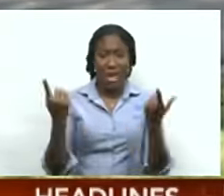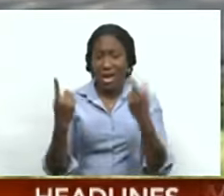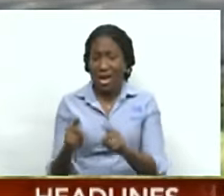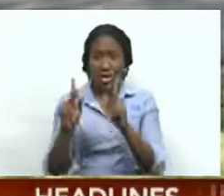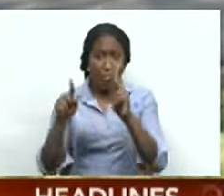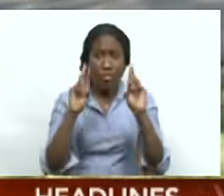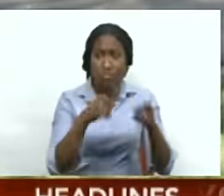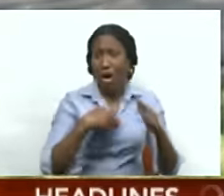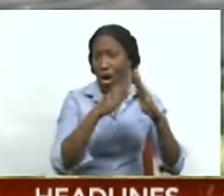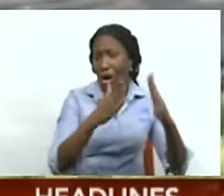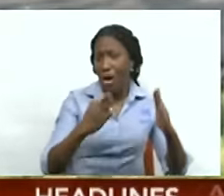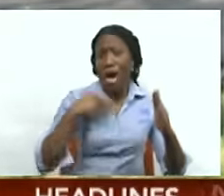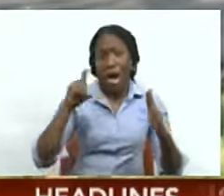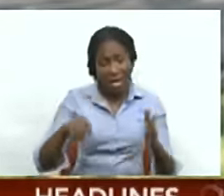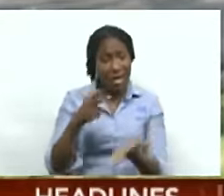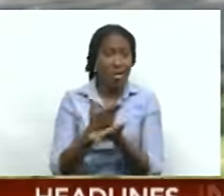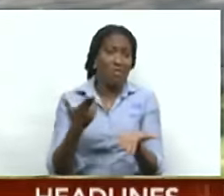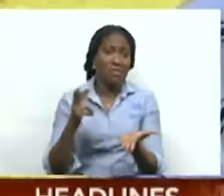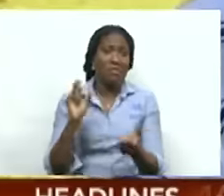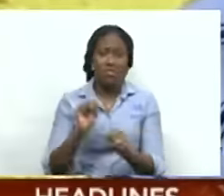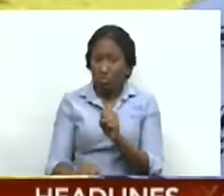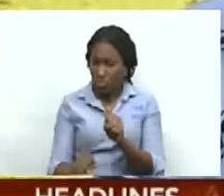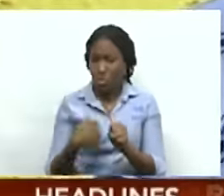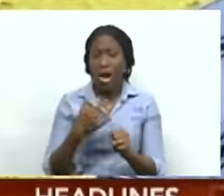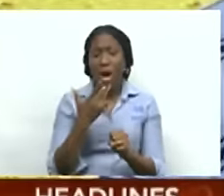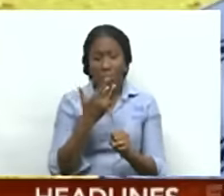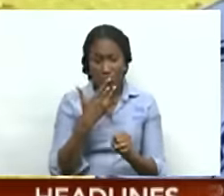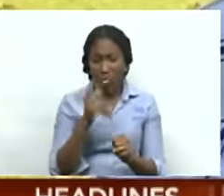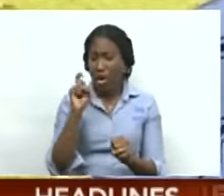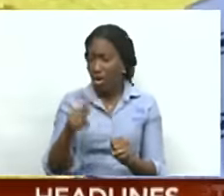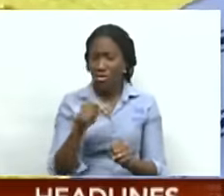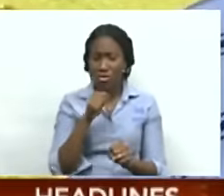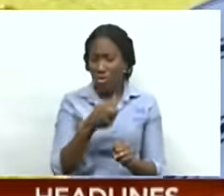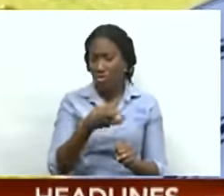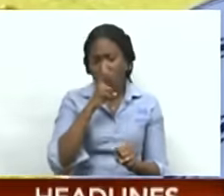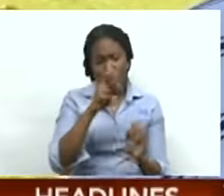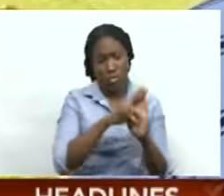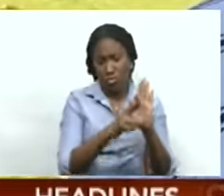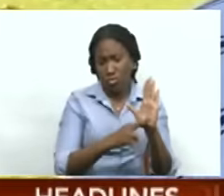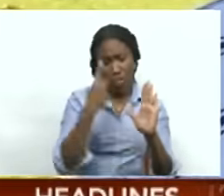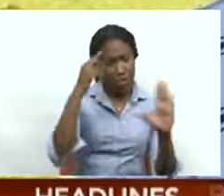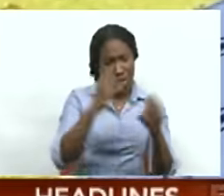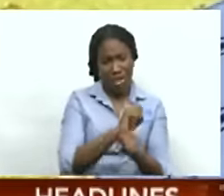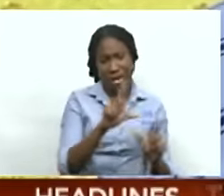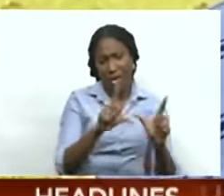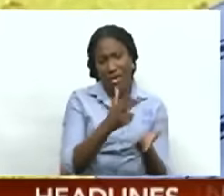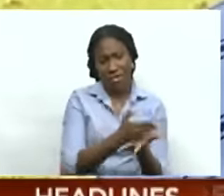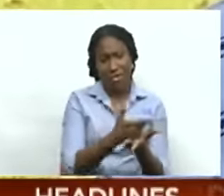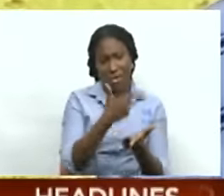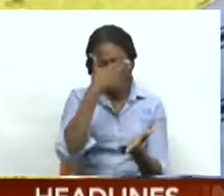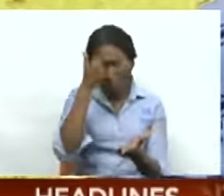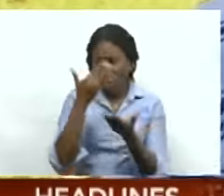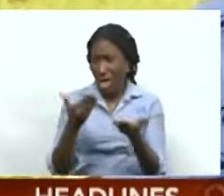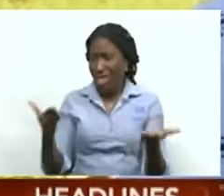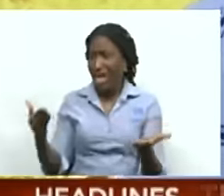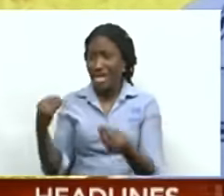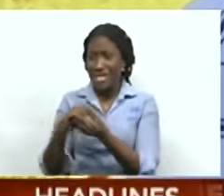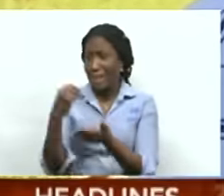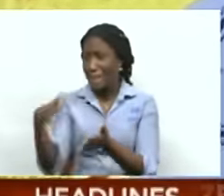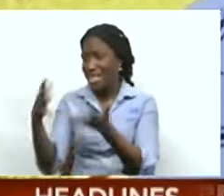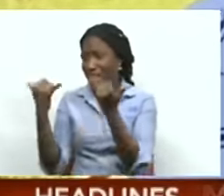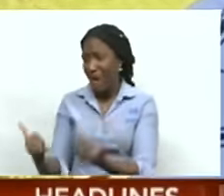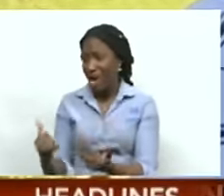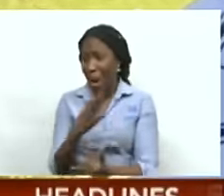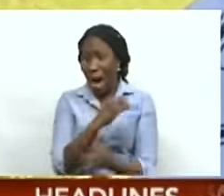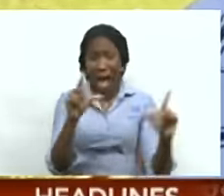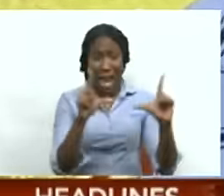not support that. No. Why? Because things too expensive right now, and how this country going? It's very hard.